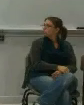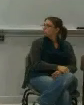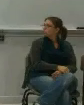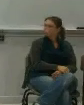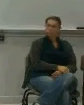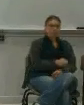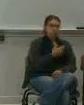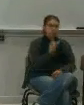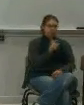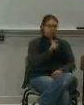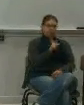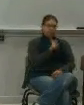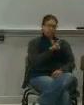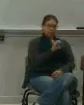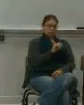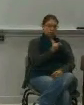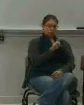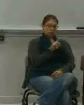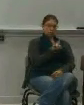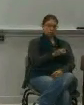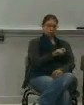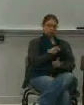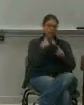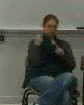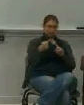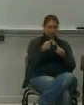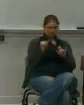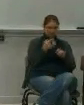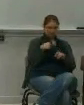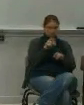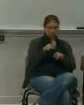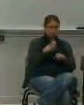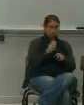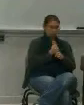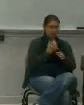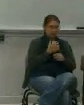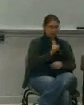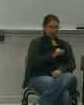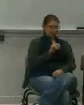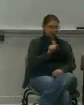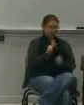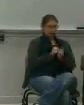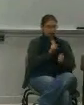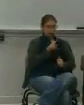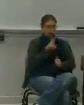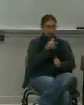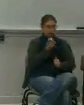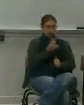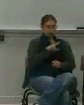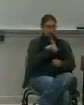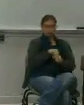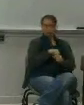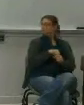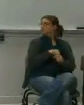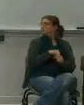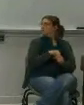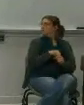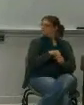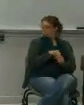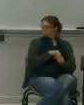So there's the heterotropic recycling, like we have to do to get our amino acids with sulfur in them.